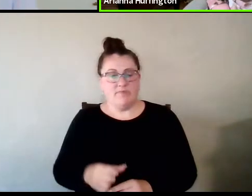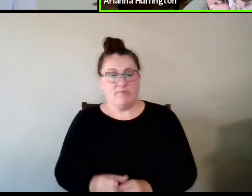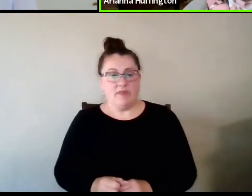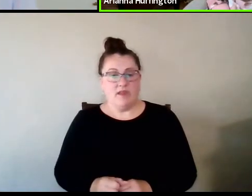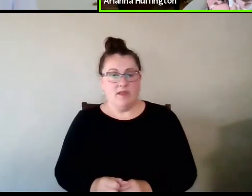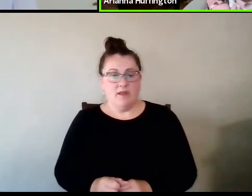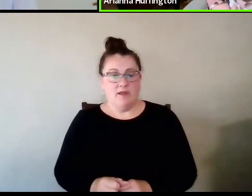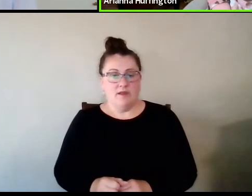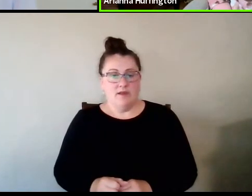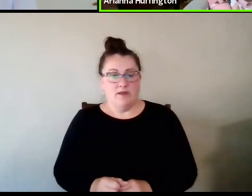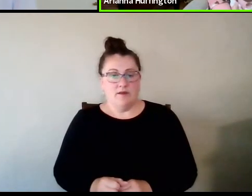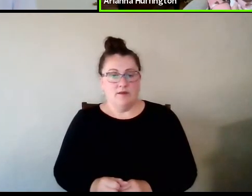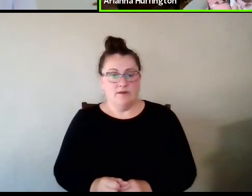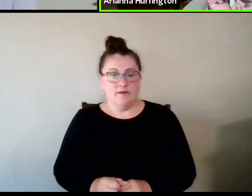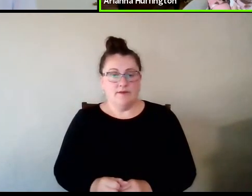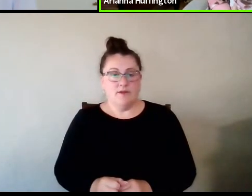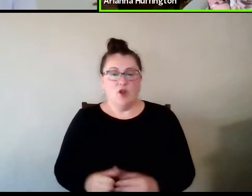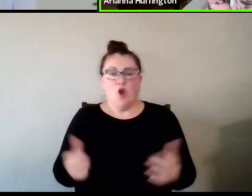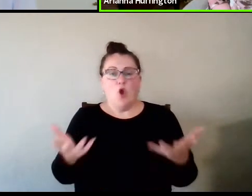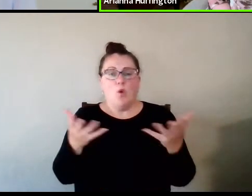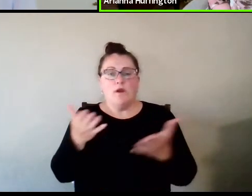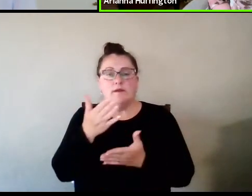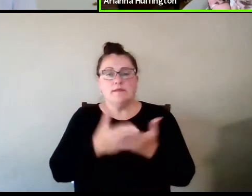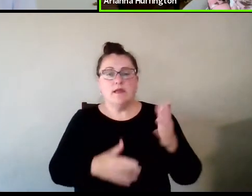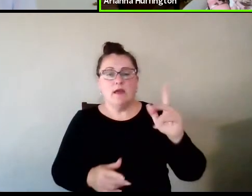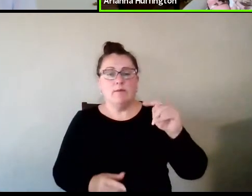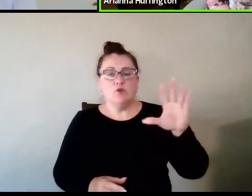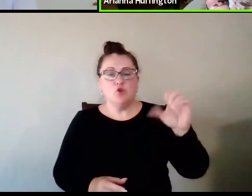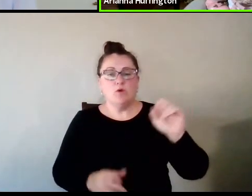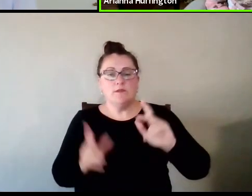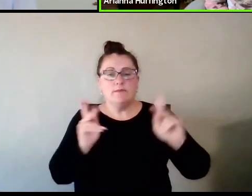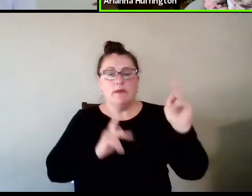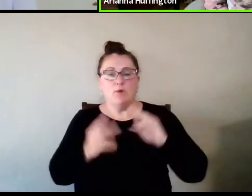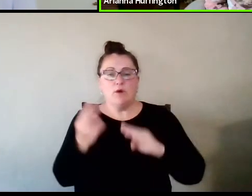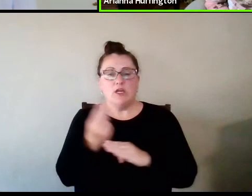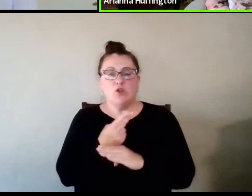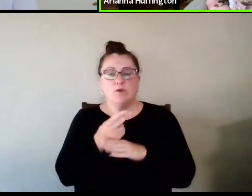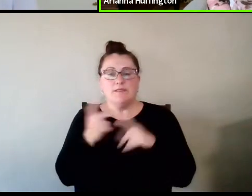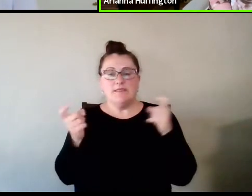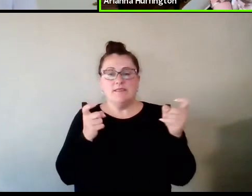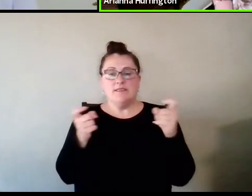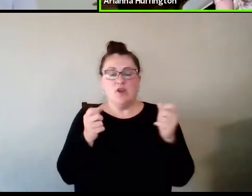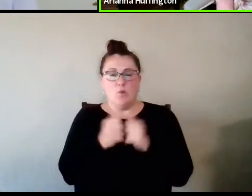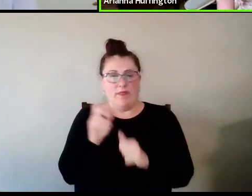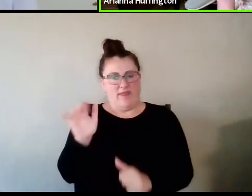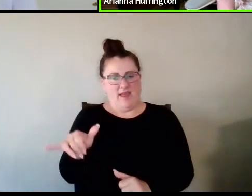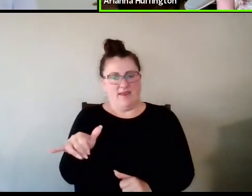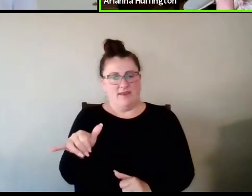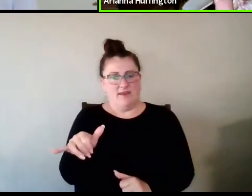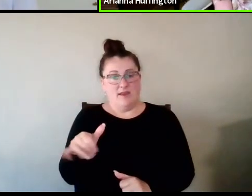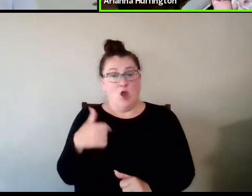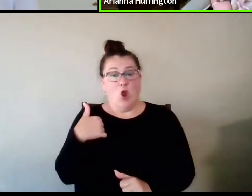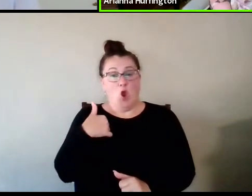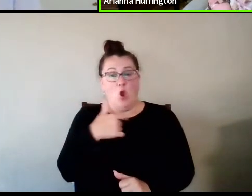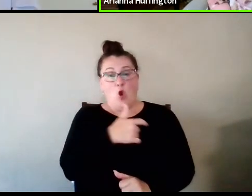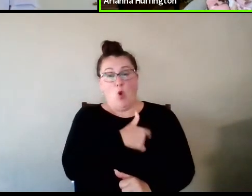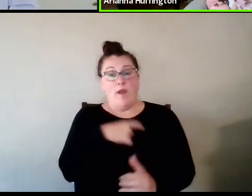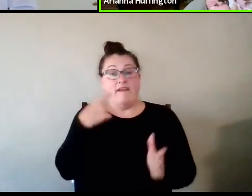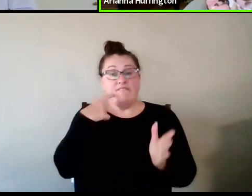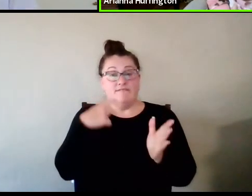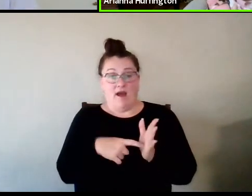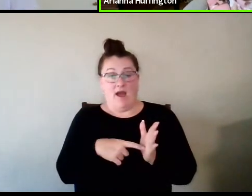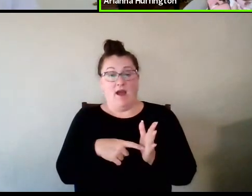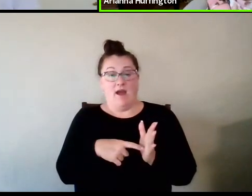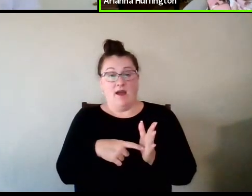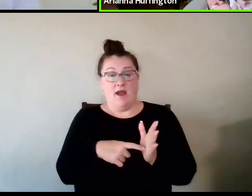that, what are some of the tools people can use to deal with uncertainty? What we are finding, Hubert, is